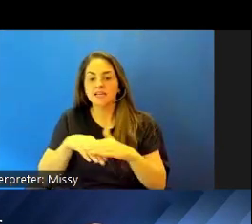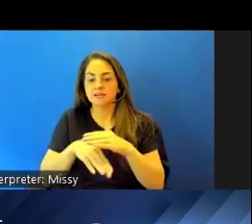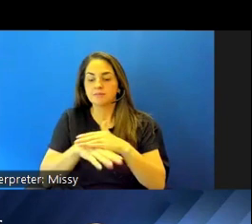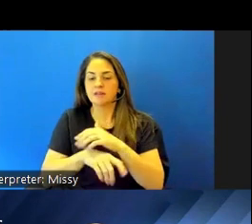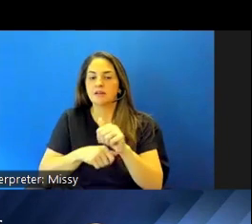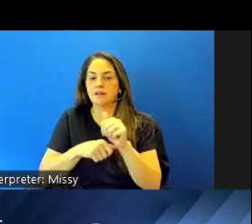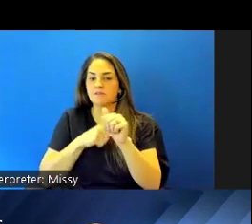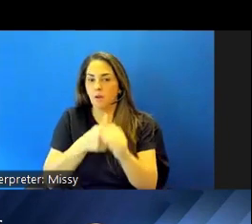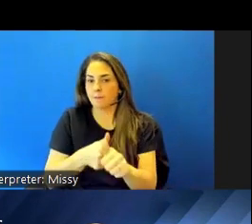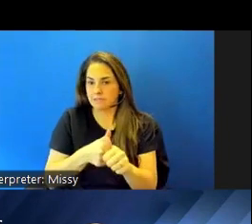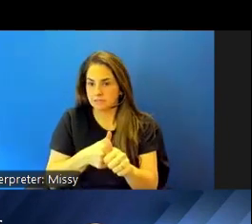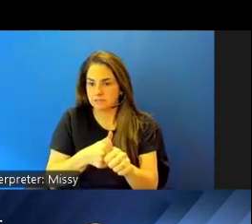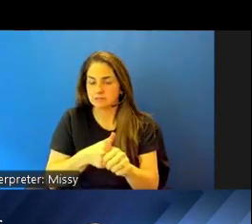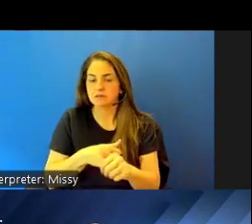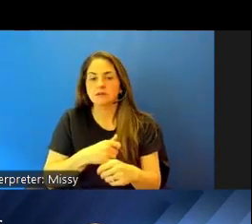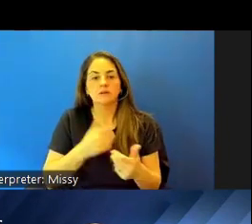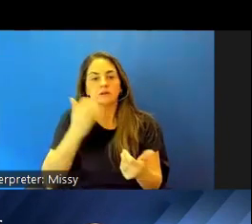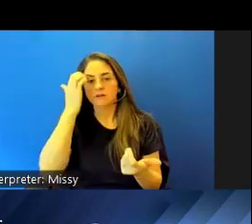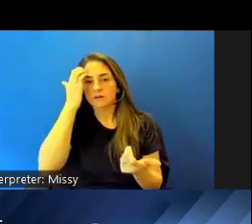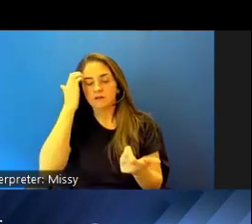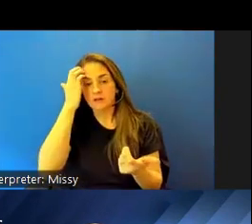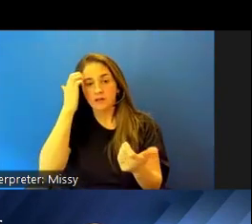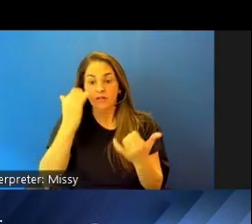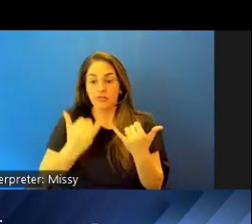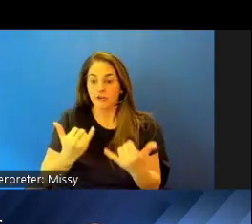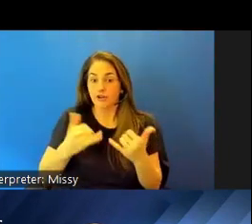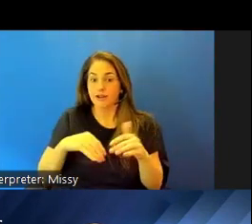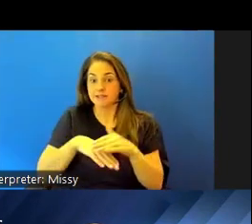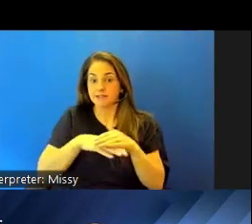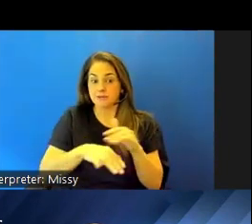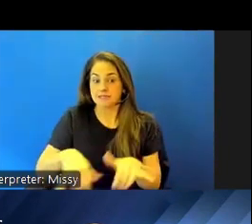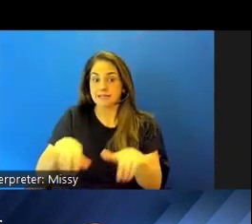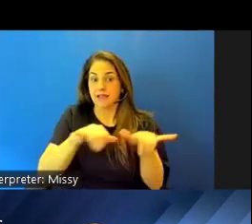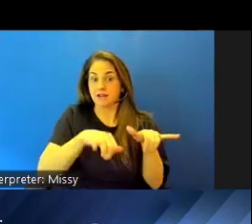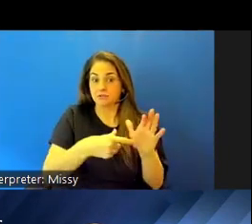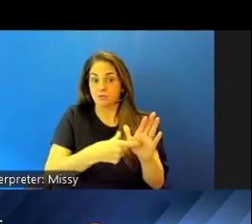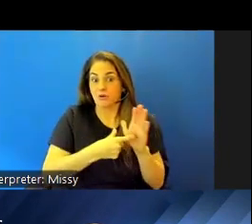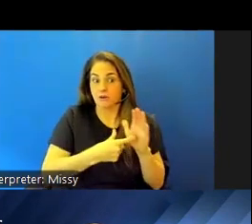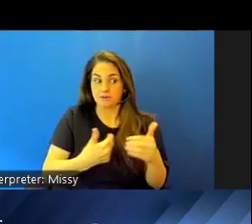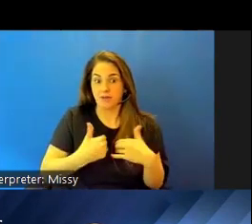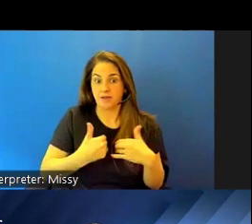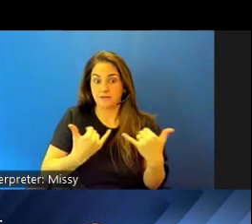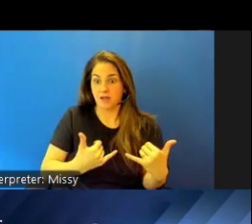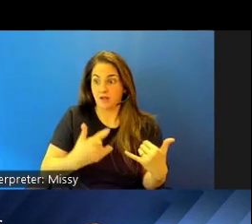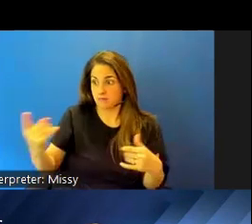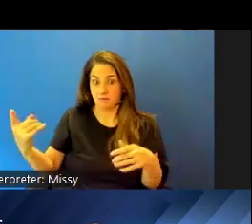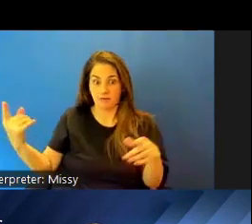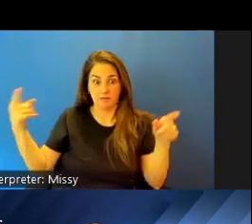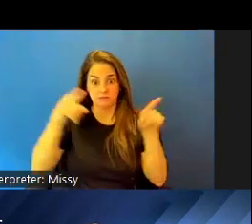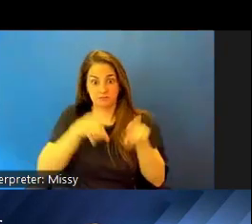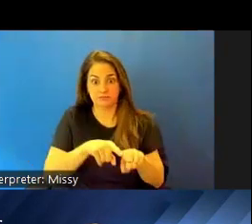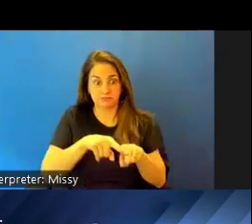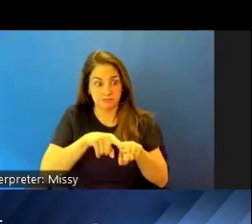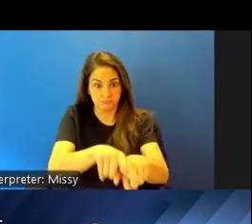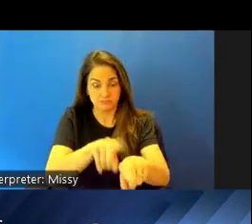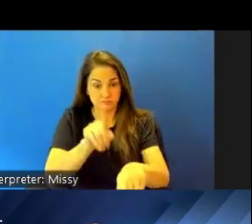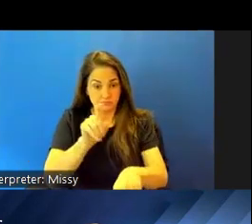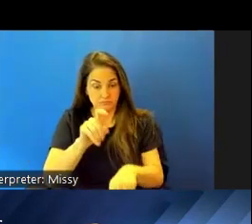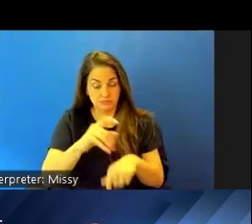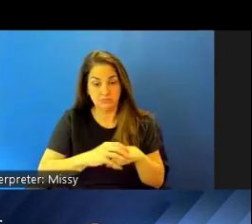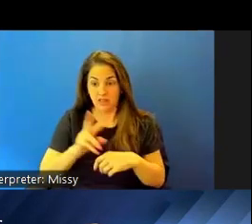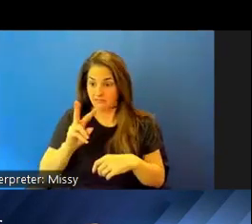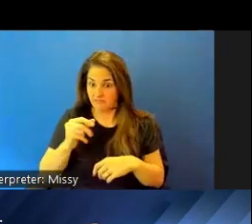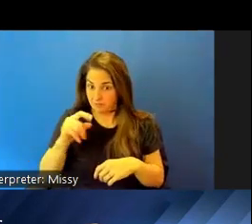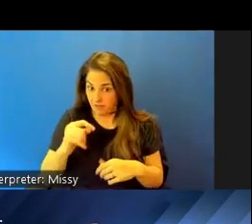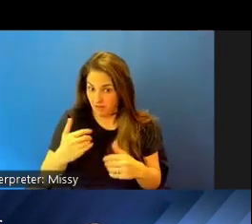conformance. So looking at what of the existing accessibility standards that exist in the market, does it align to? Did they do a VPAT?